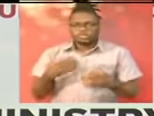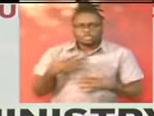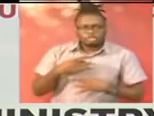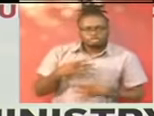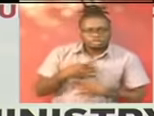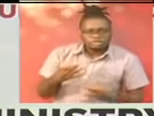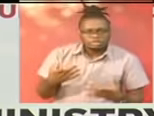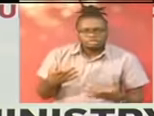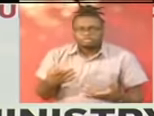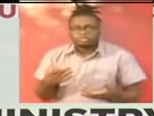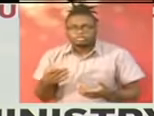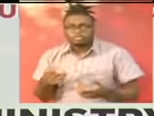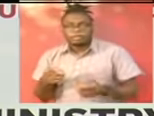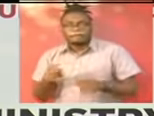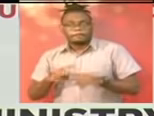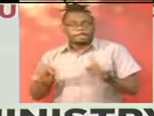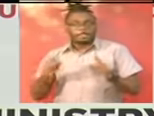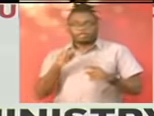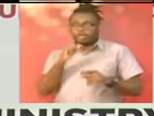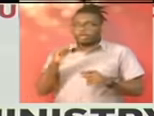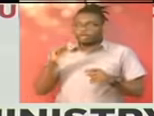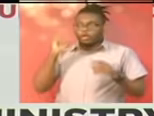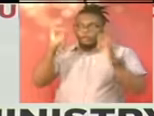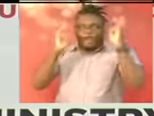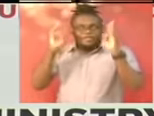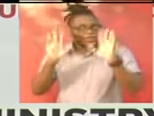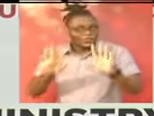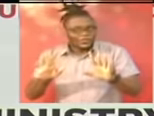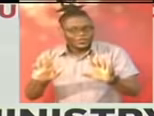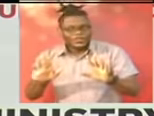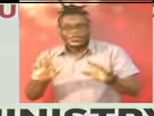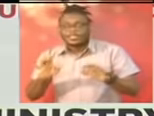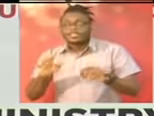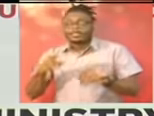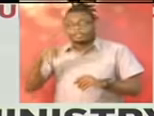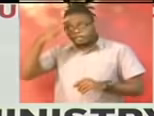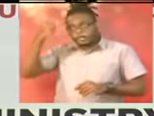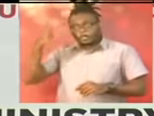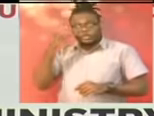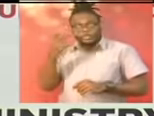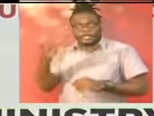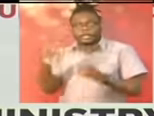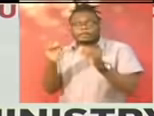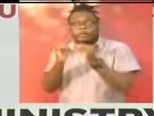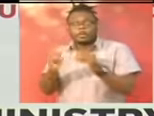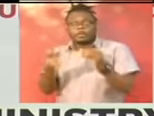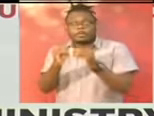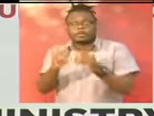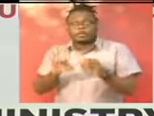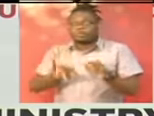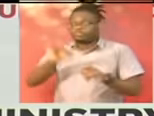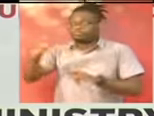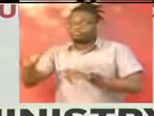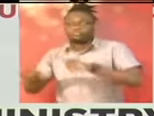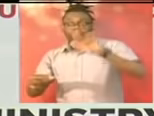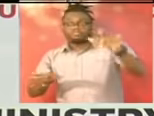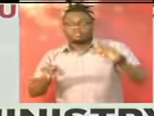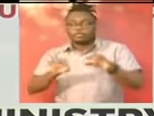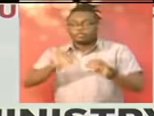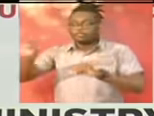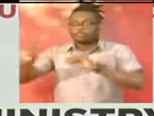we are aware that movement of people will, of course, increase the risk of introduction of